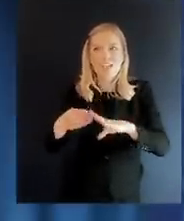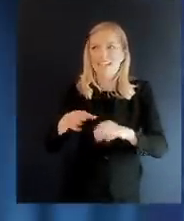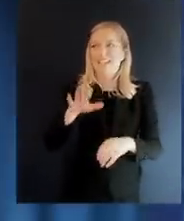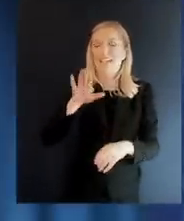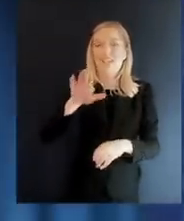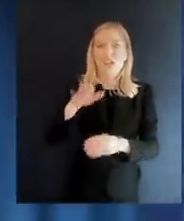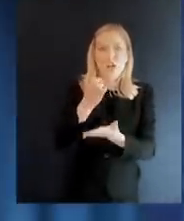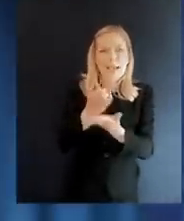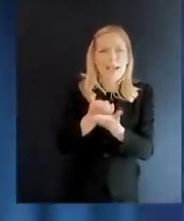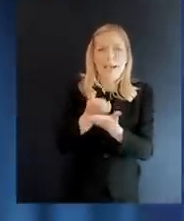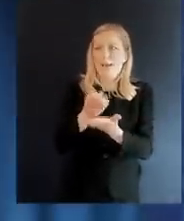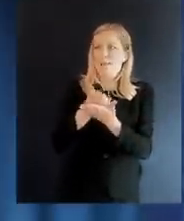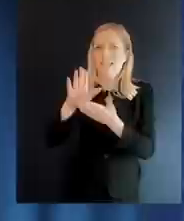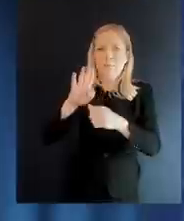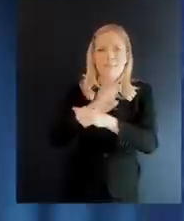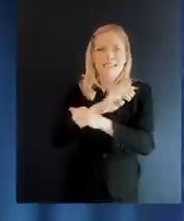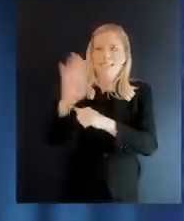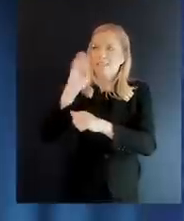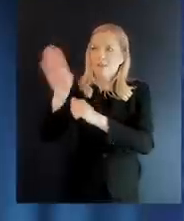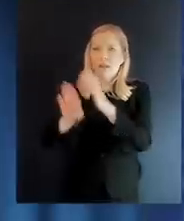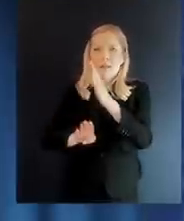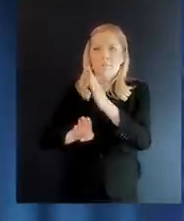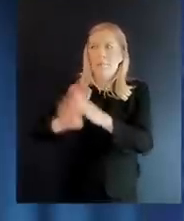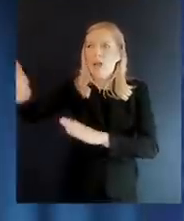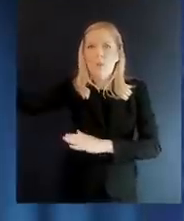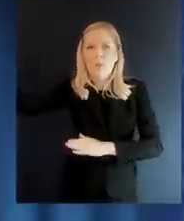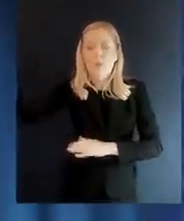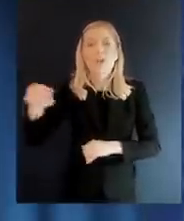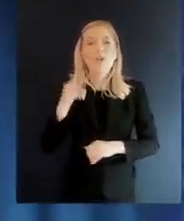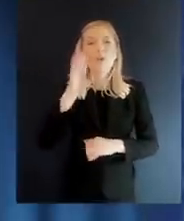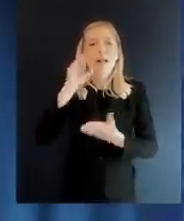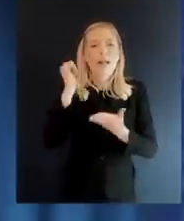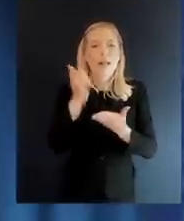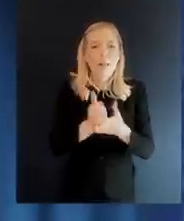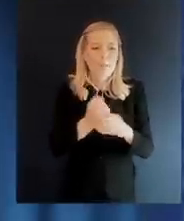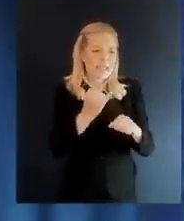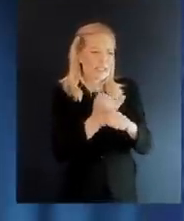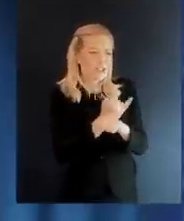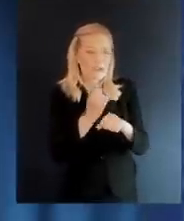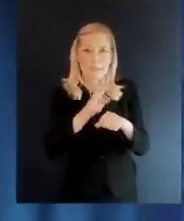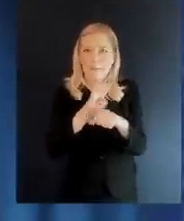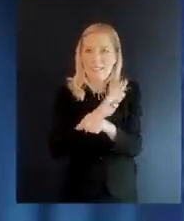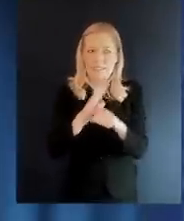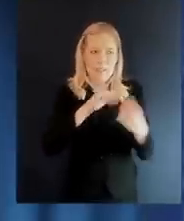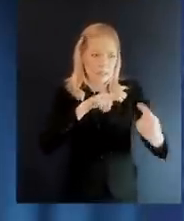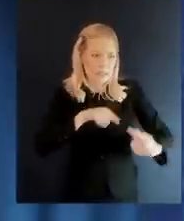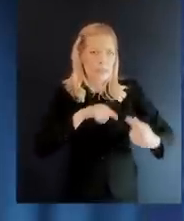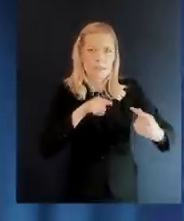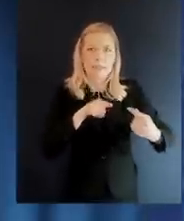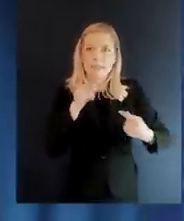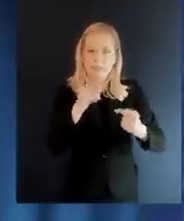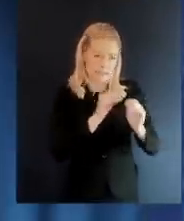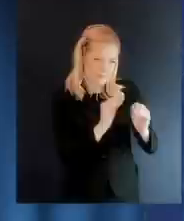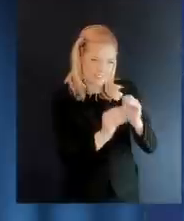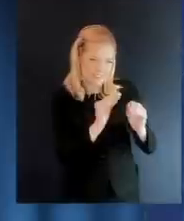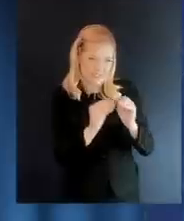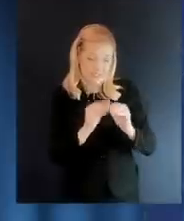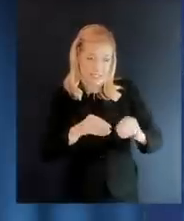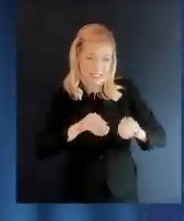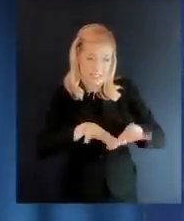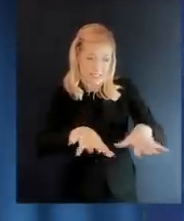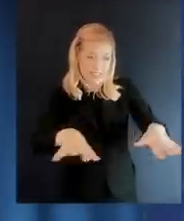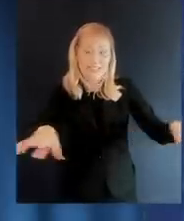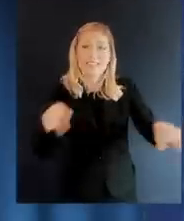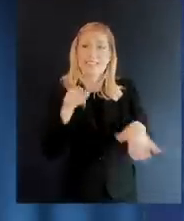knowledgeable workforce. You will propel and restore the growth of our community's businesses and industries as